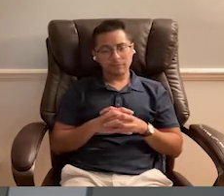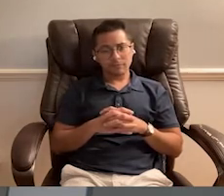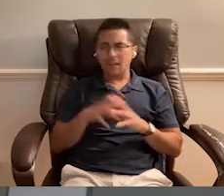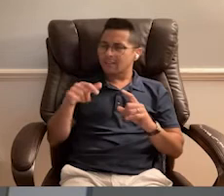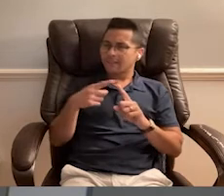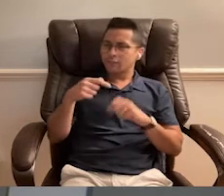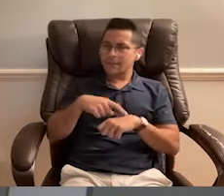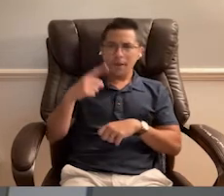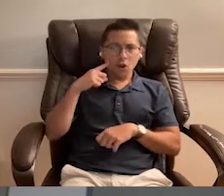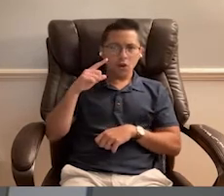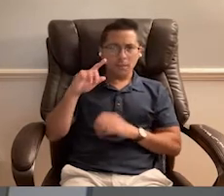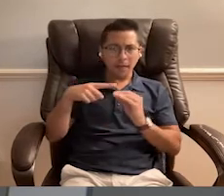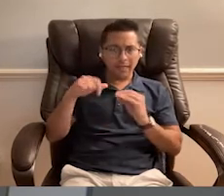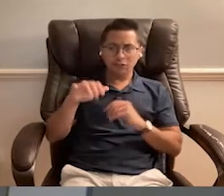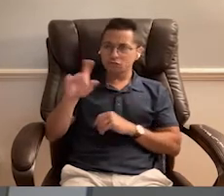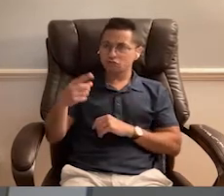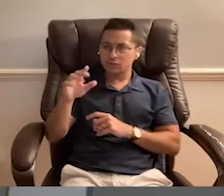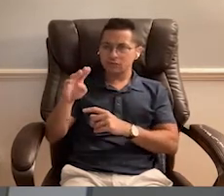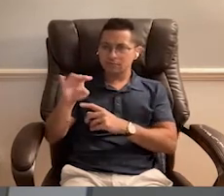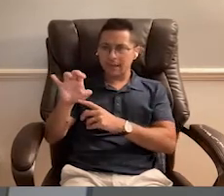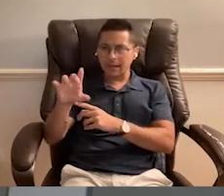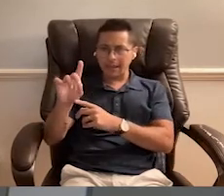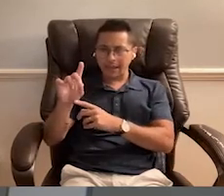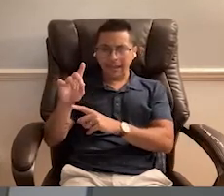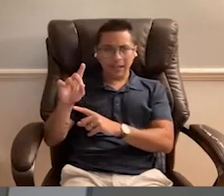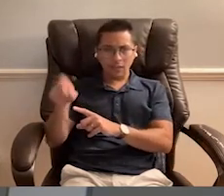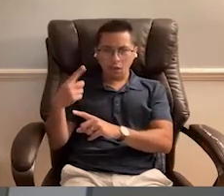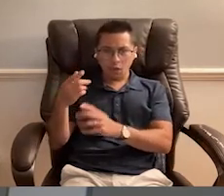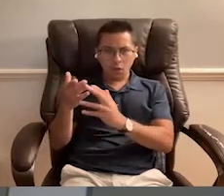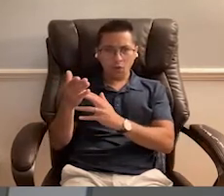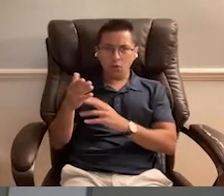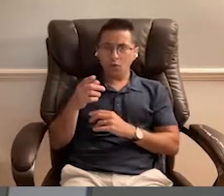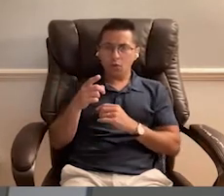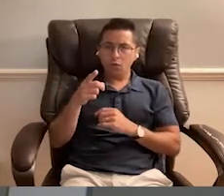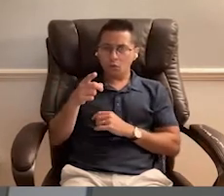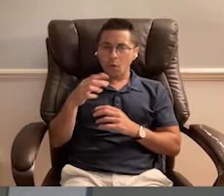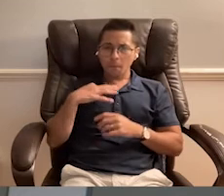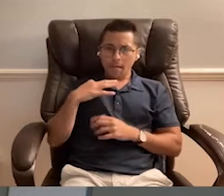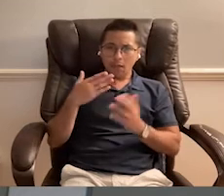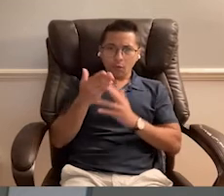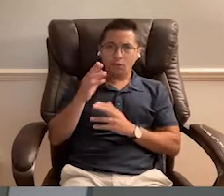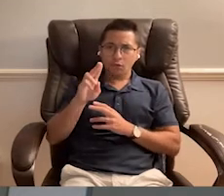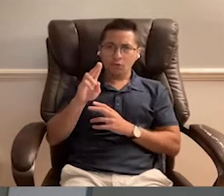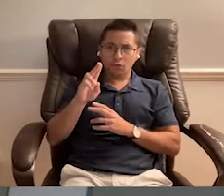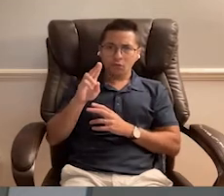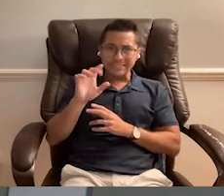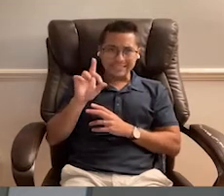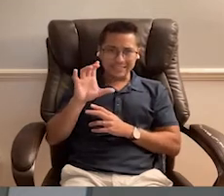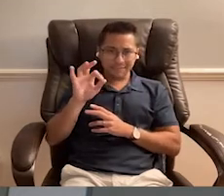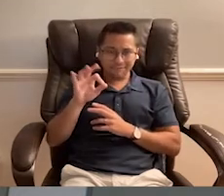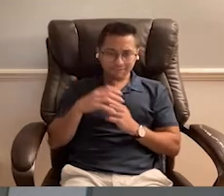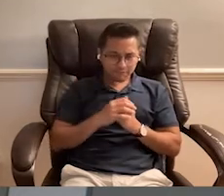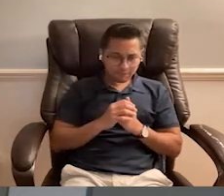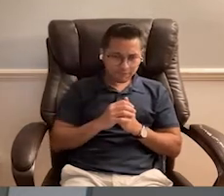No, that's fine. But this person I heard about, so this Medicaid thing, and he said it has to be applied through DCF.